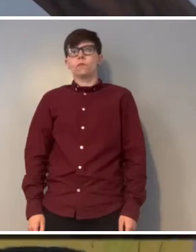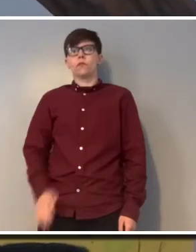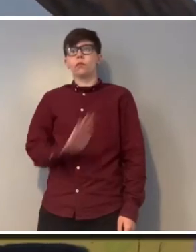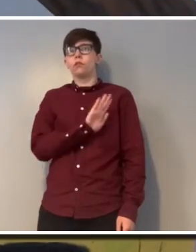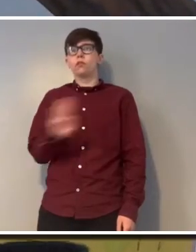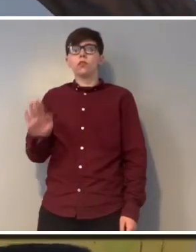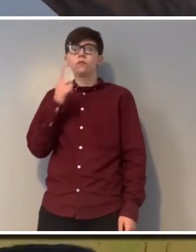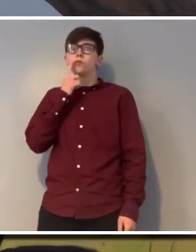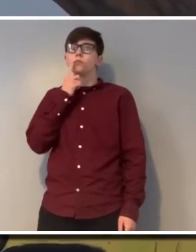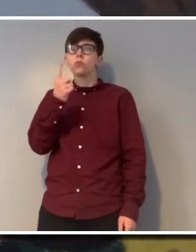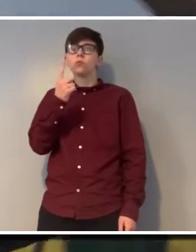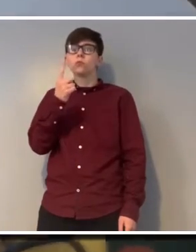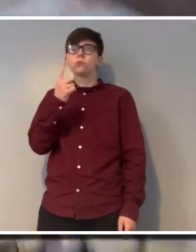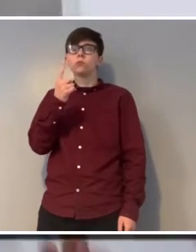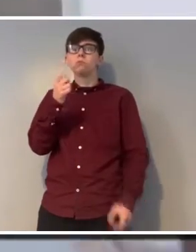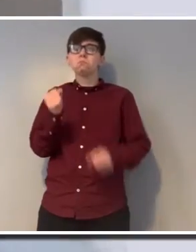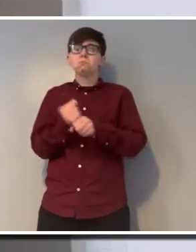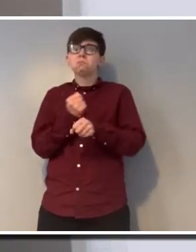park.